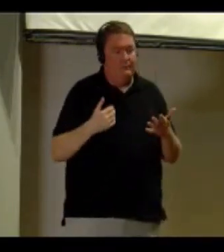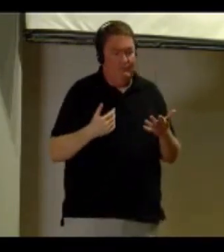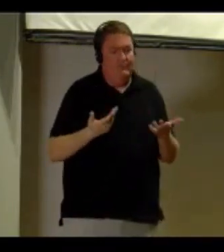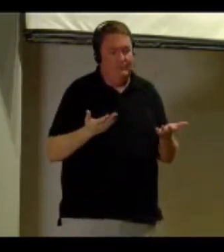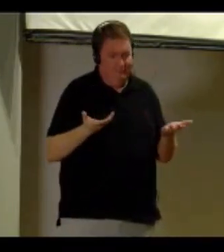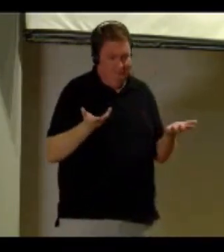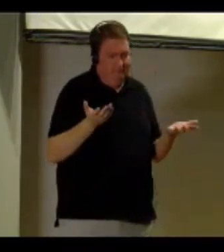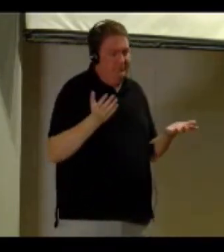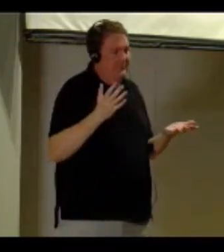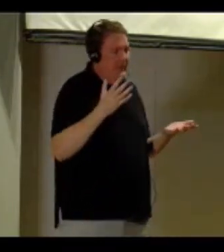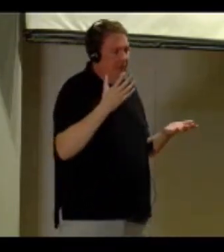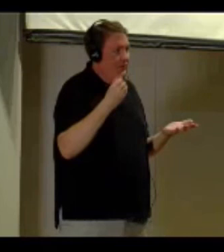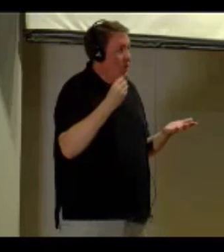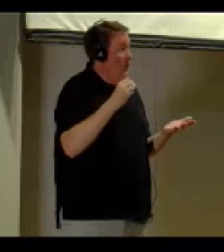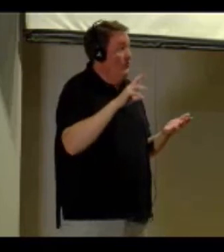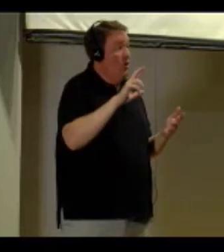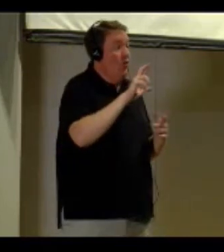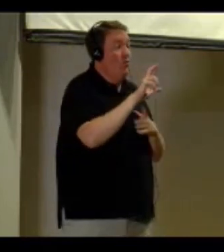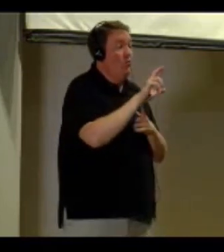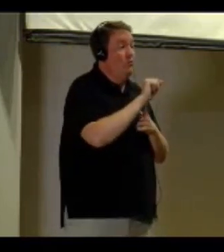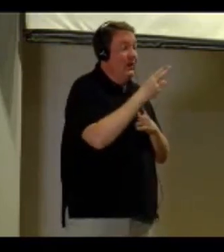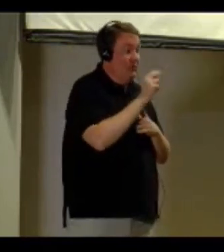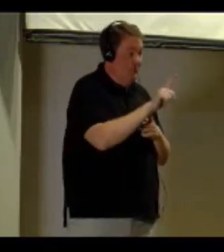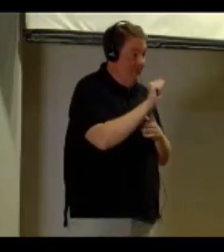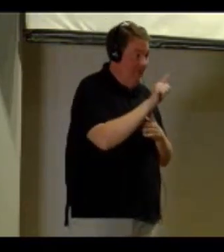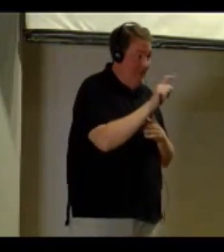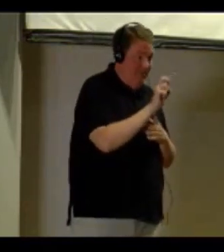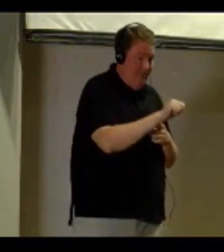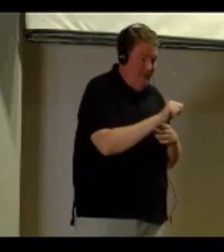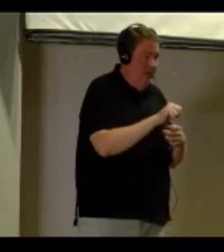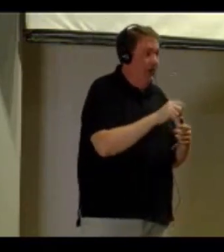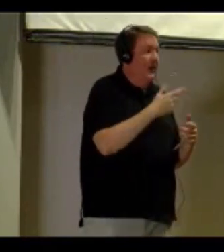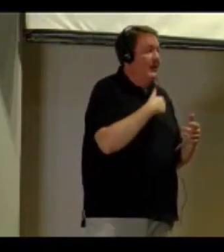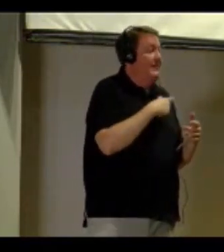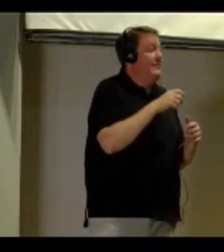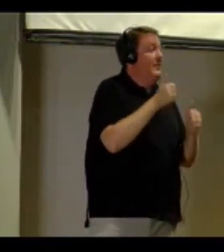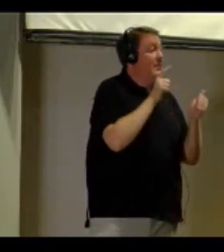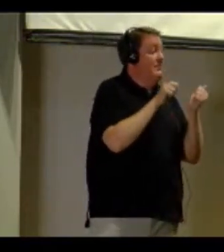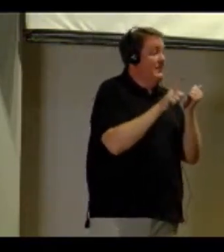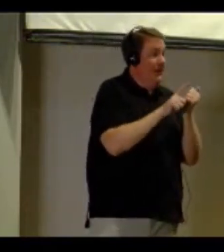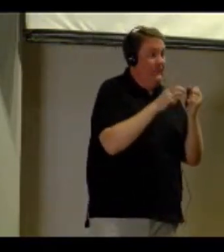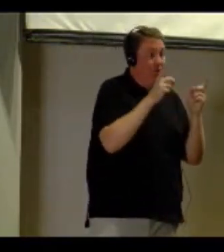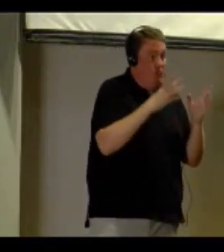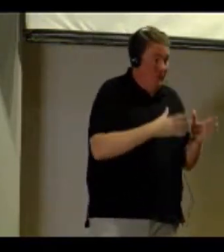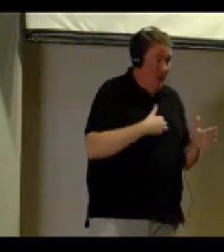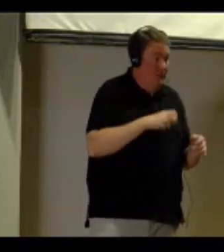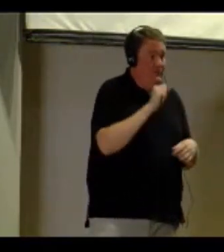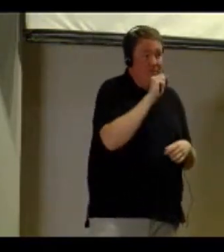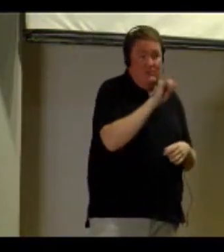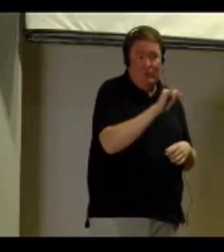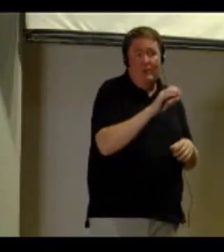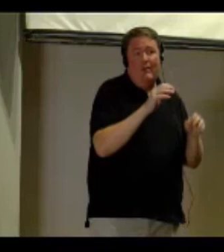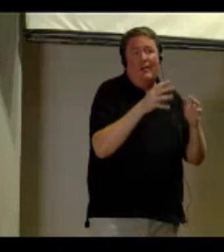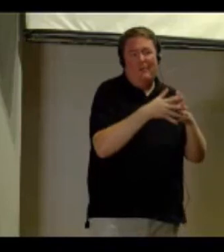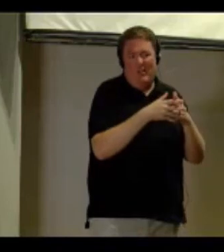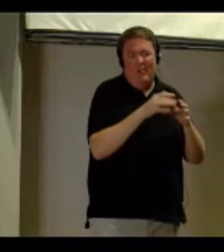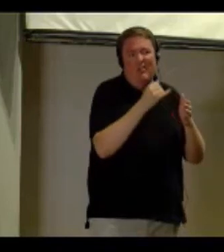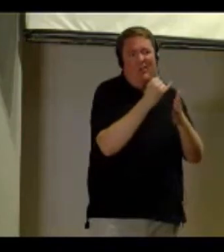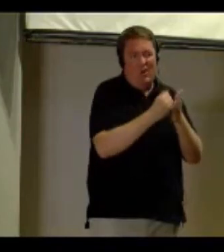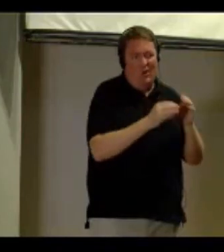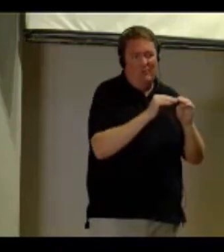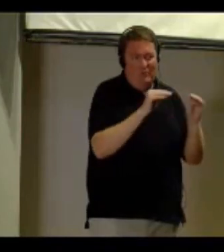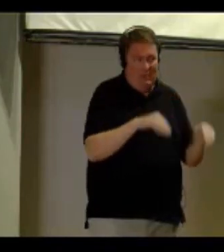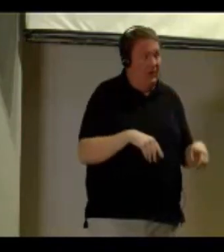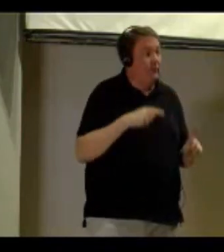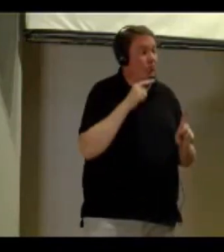them. Rachel Allen is Deputy Director of the Smithsonian American Art Museum, a position she